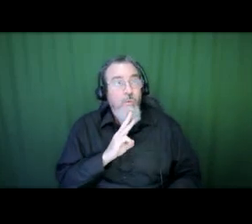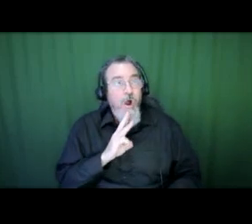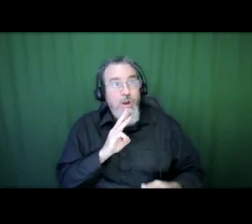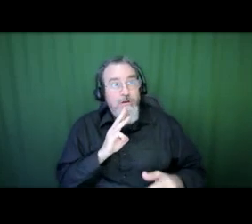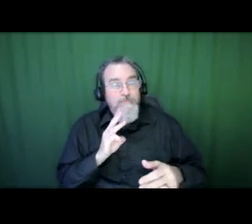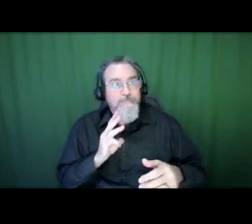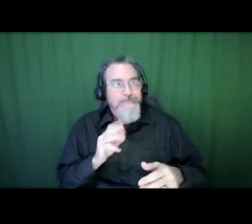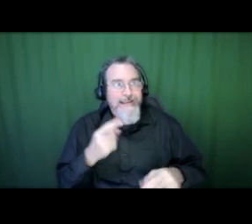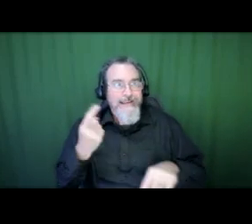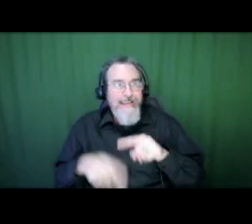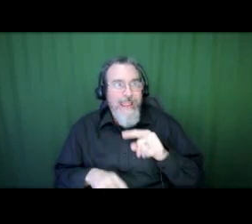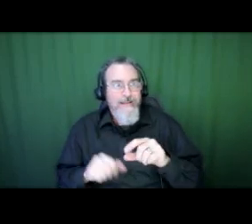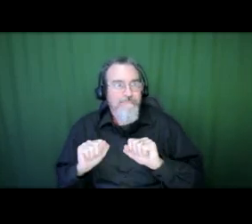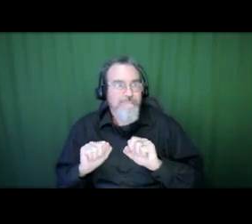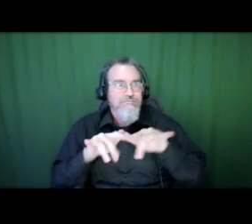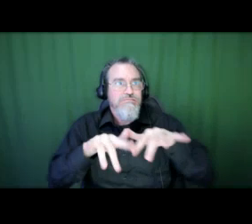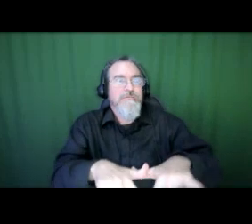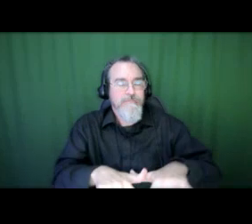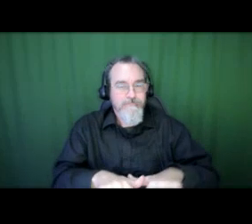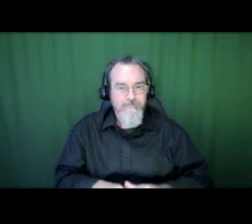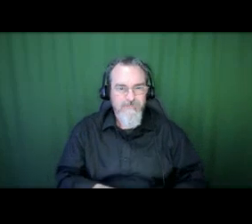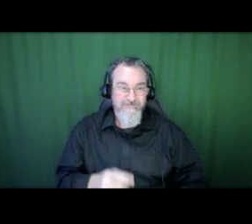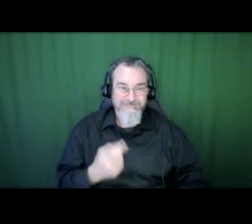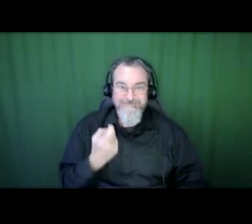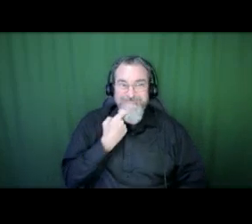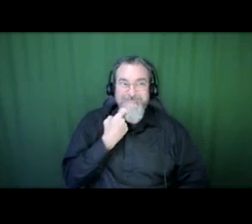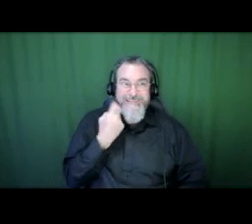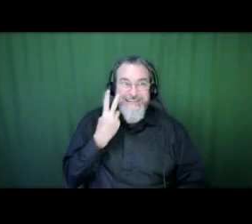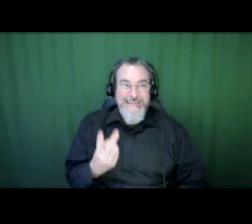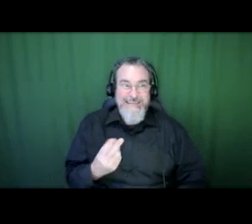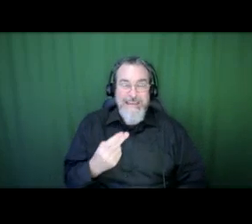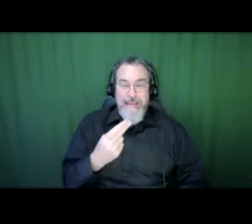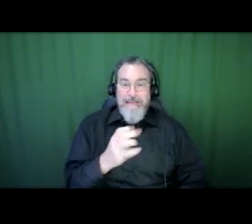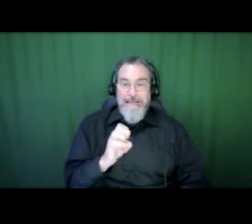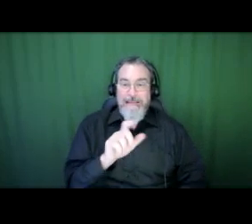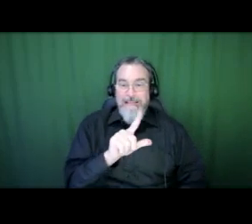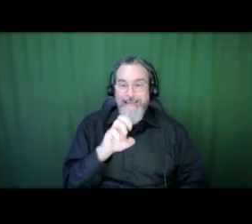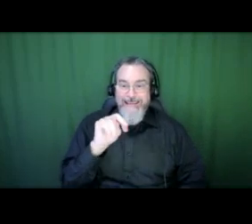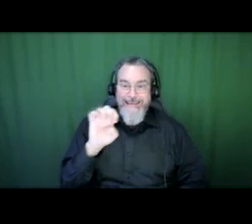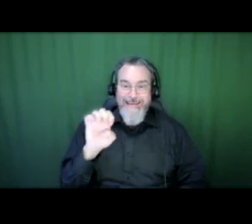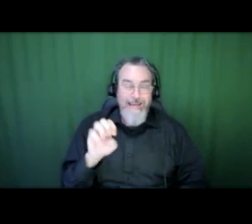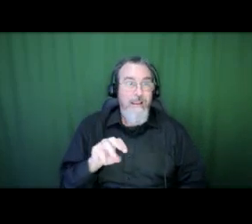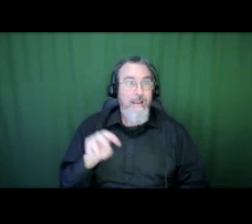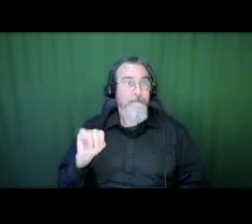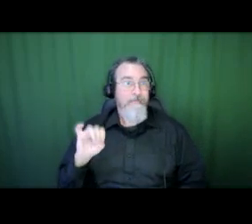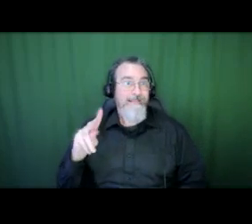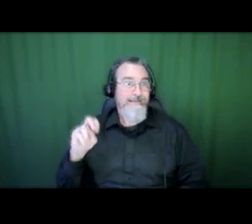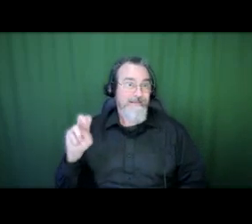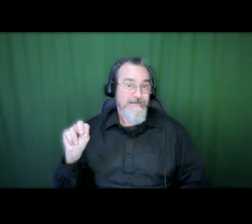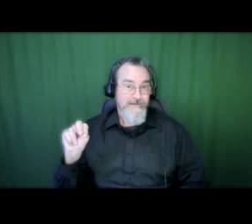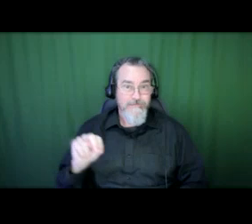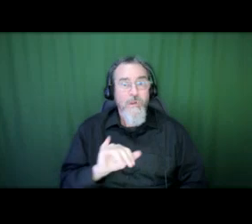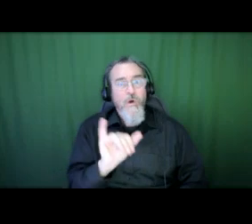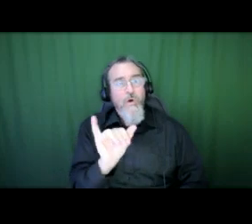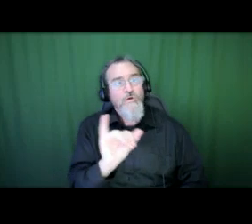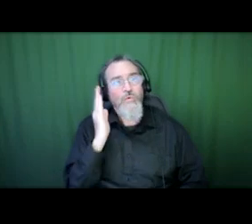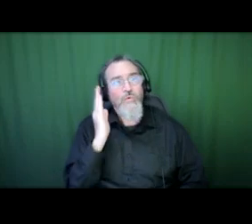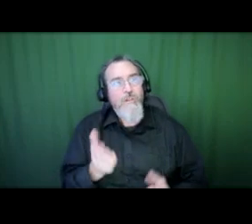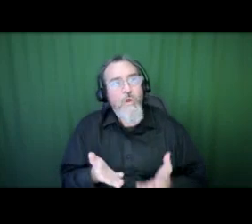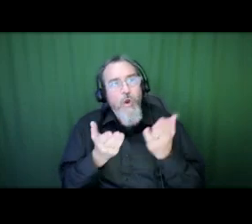way, as we all know with what just happened with Helene and Milton. We're also going to offer an introduction to nature-based solutions, and of course, we're going